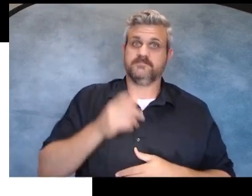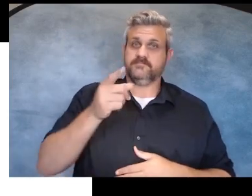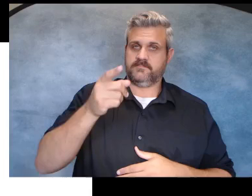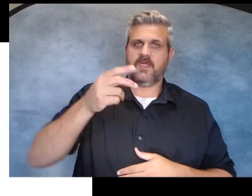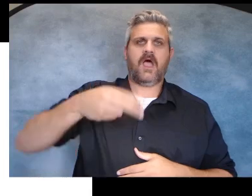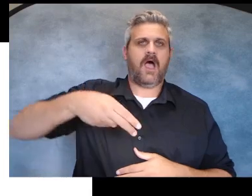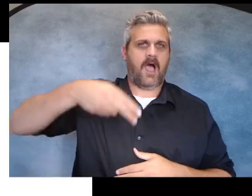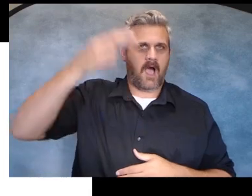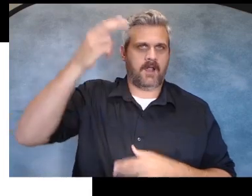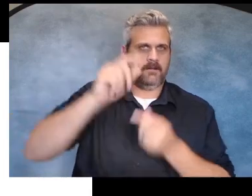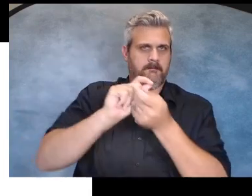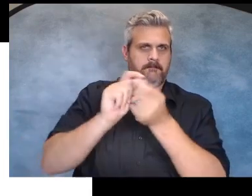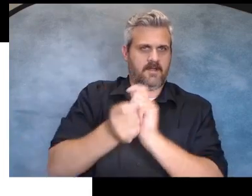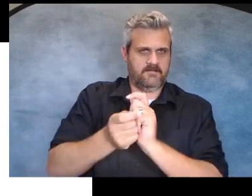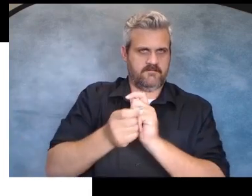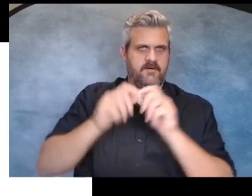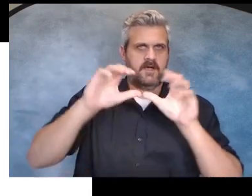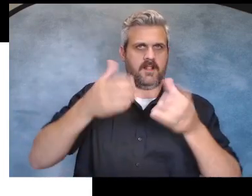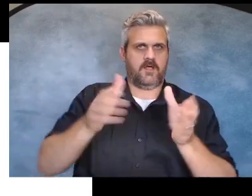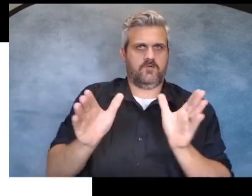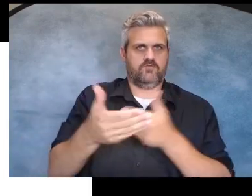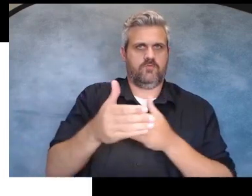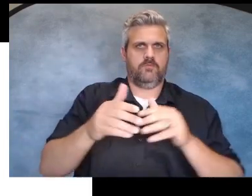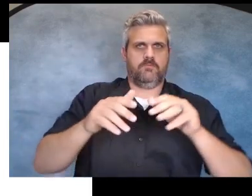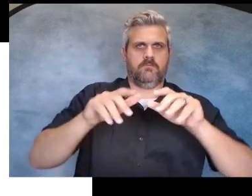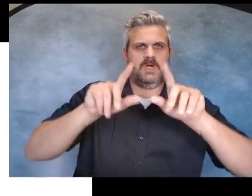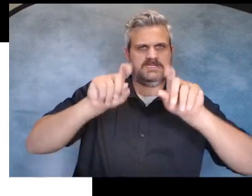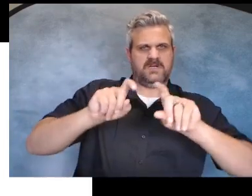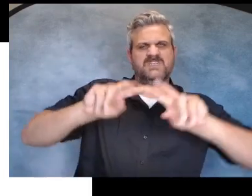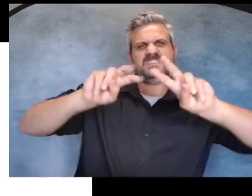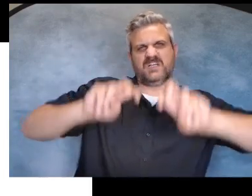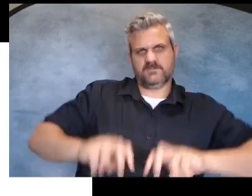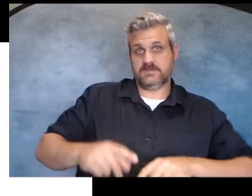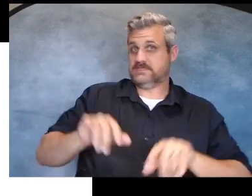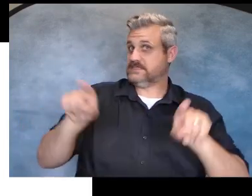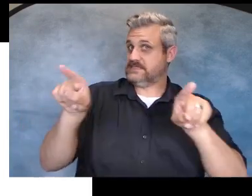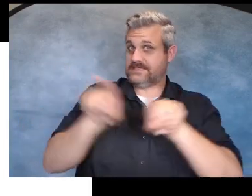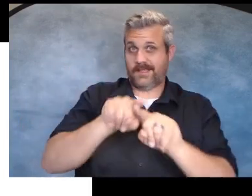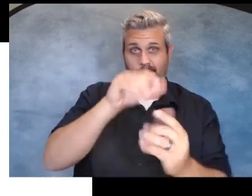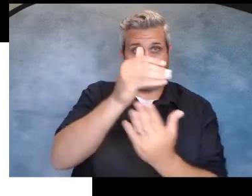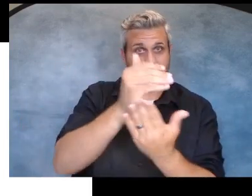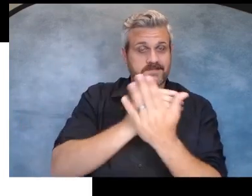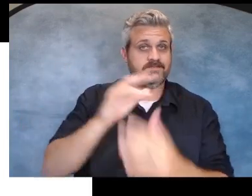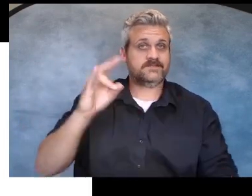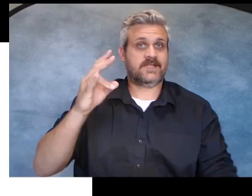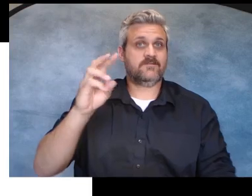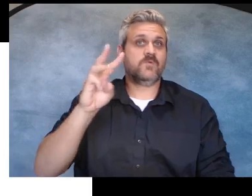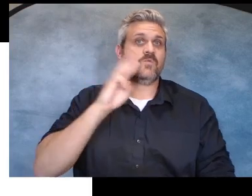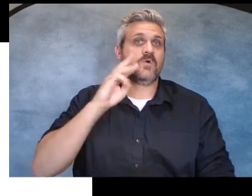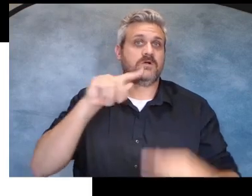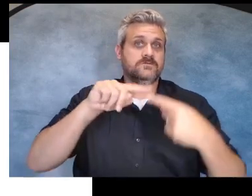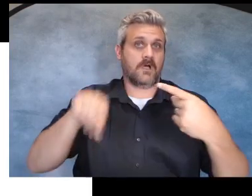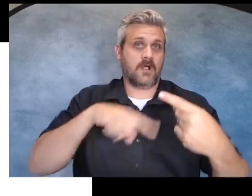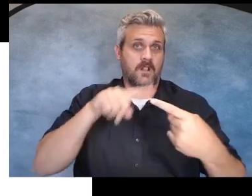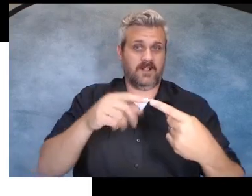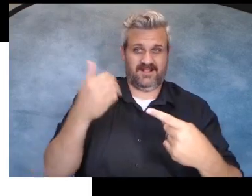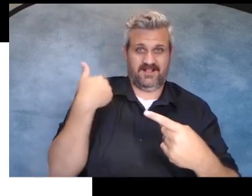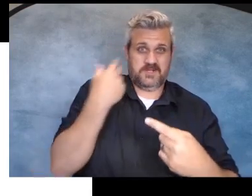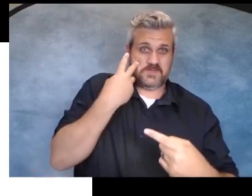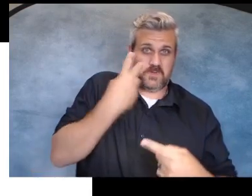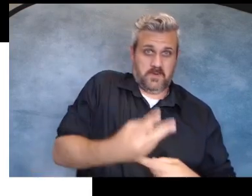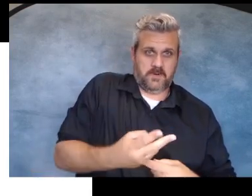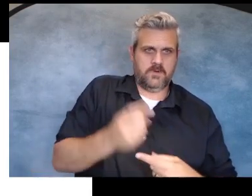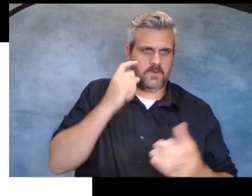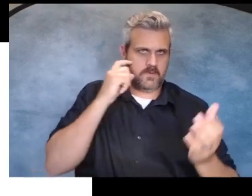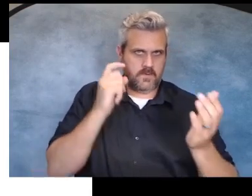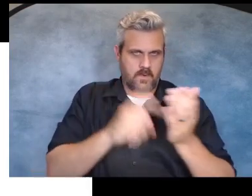This is a highly modified classroom assessment for the same 7th grade water cycle lesson on the previous slide. You